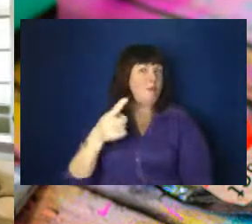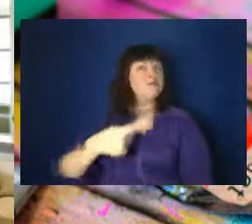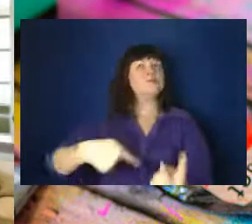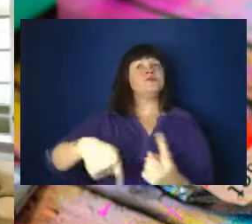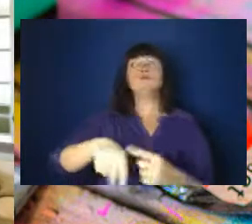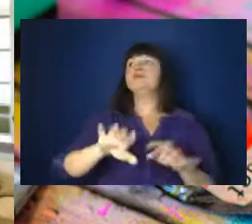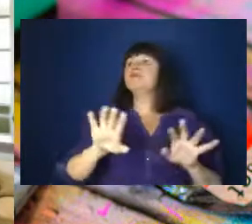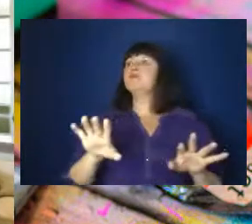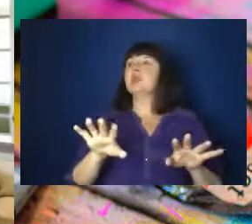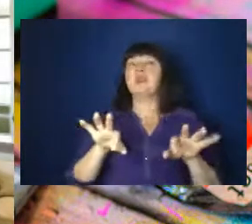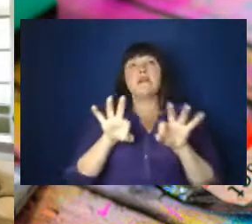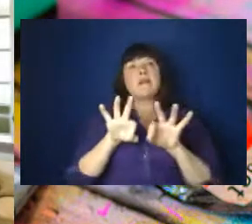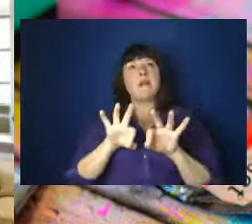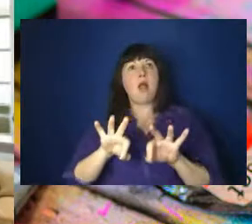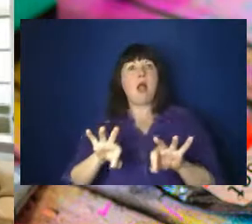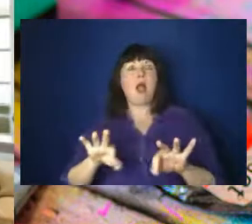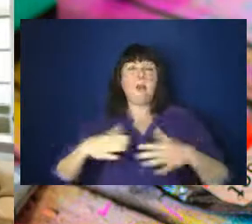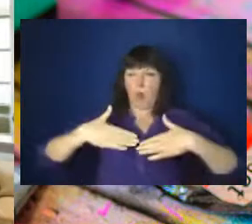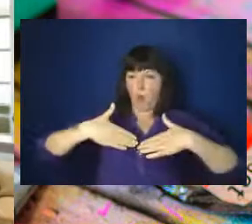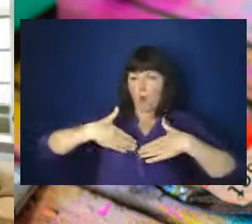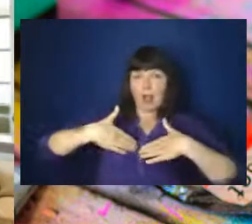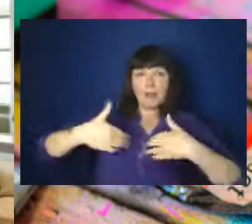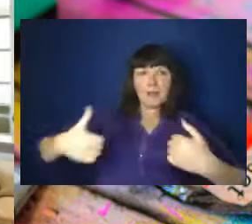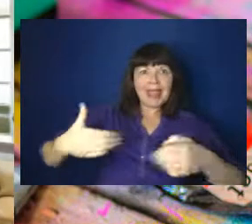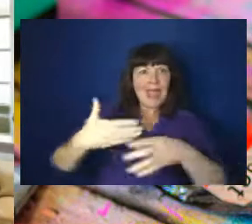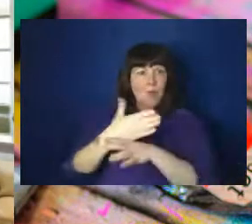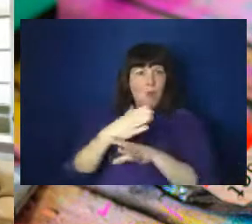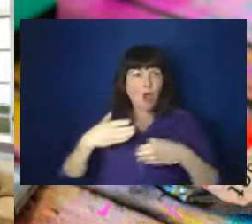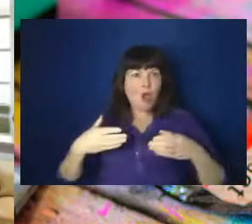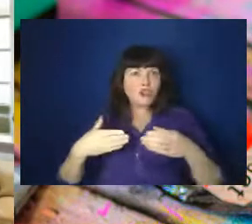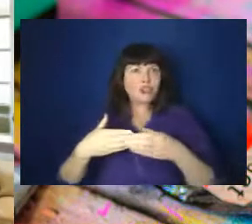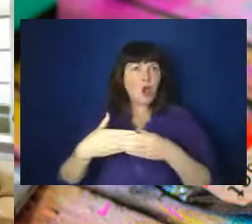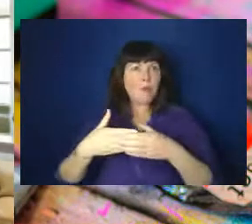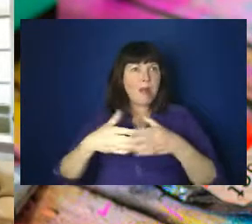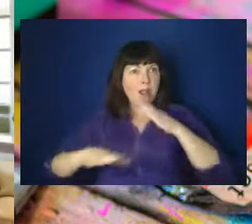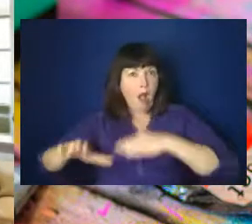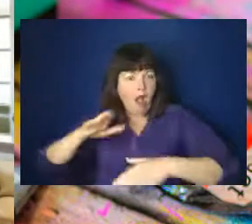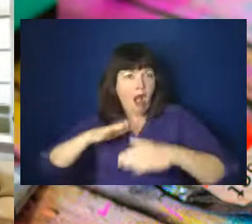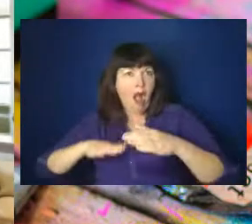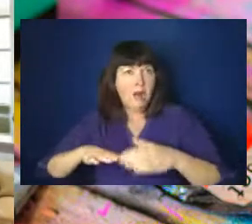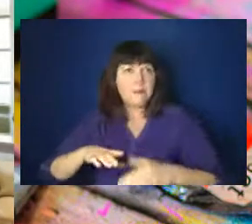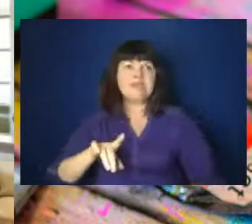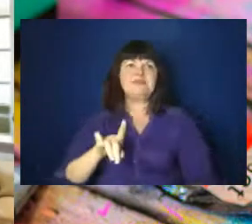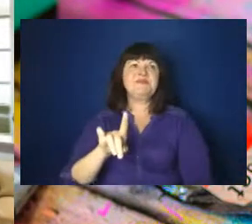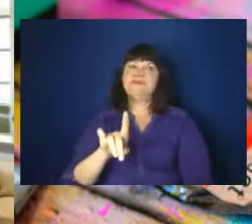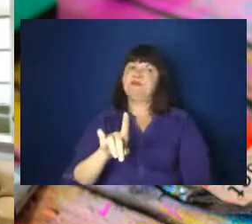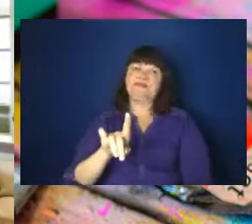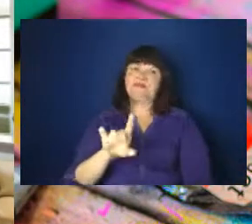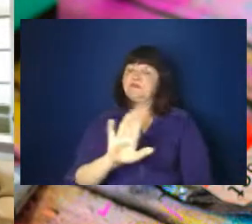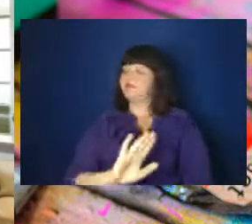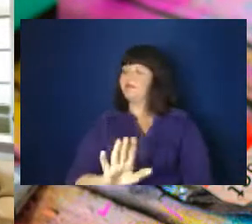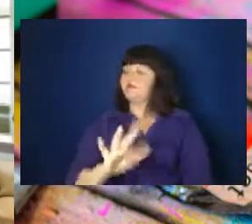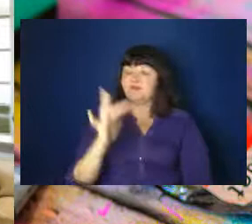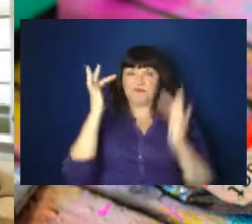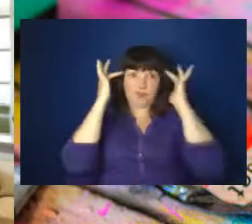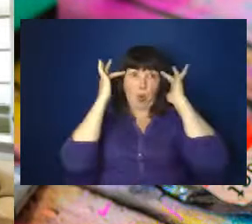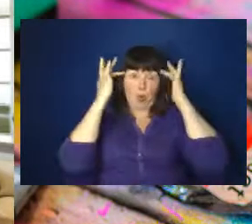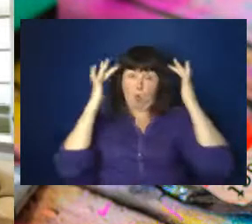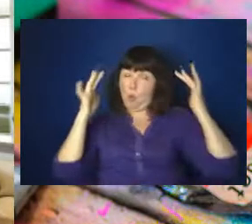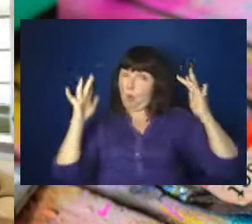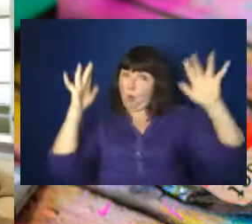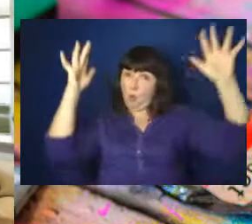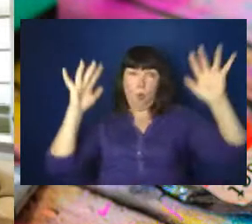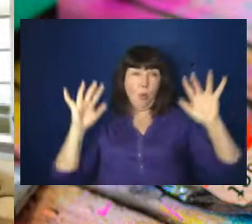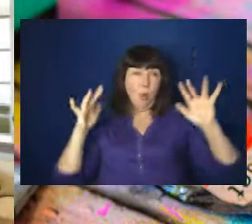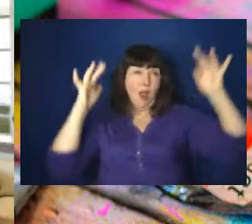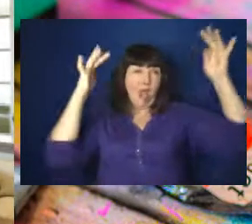collective art for wellbeing workshops. Right now, from the offset, I'm going to tell you, we are wild. You might have guessed that